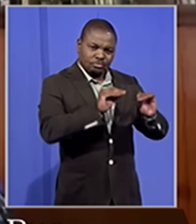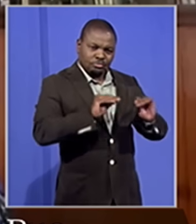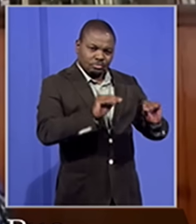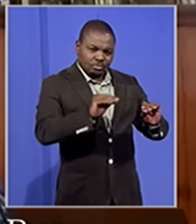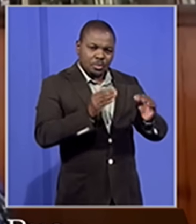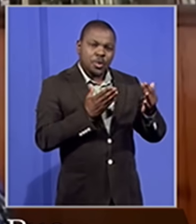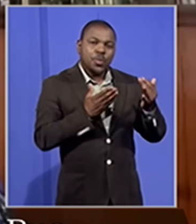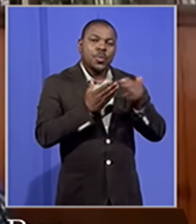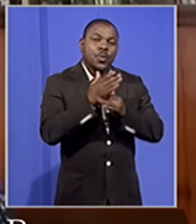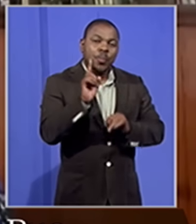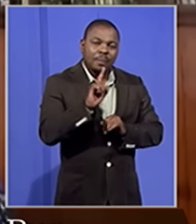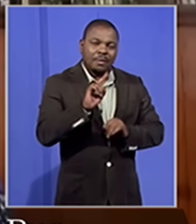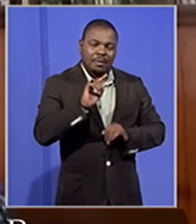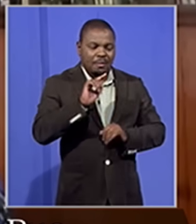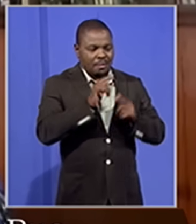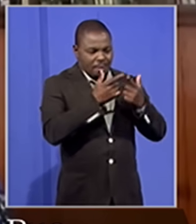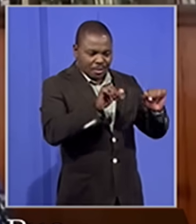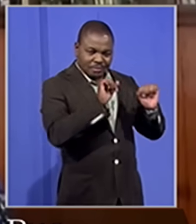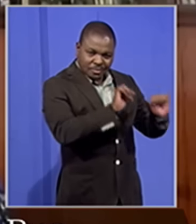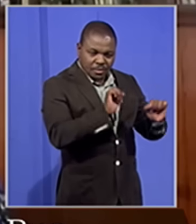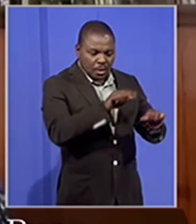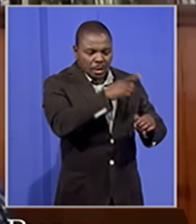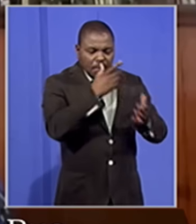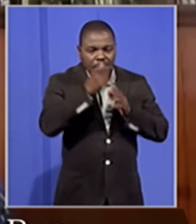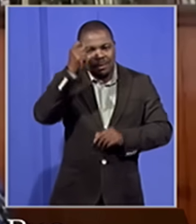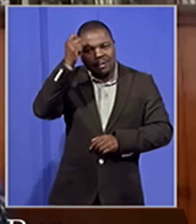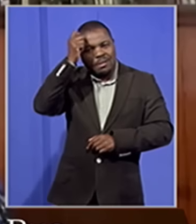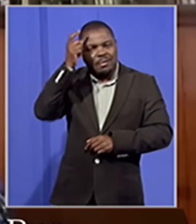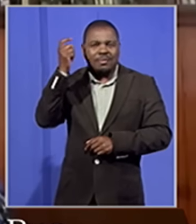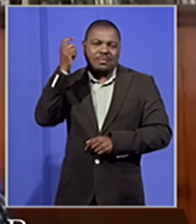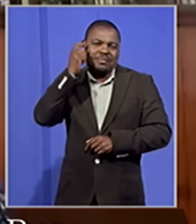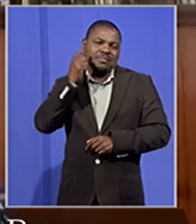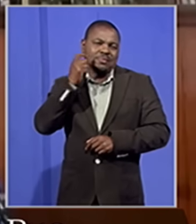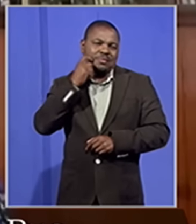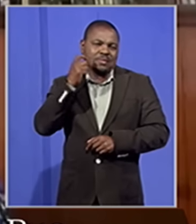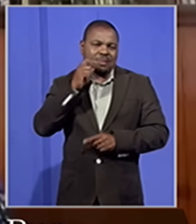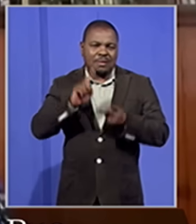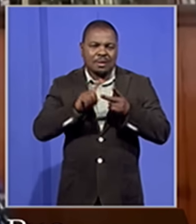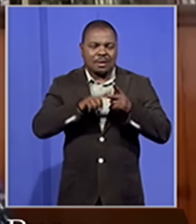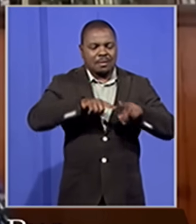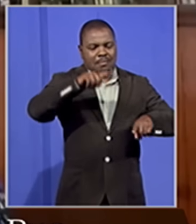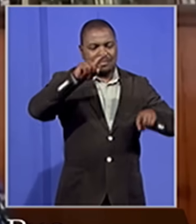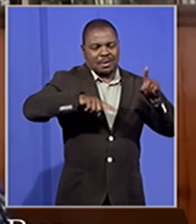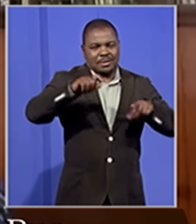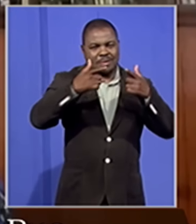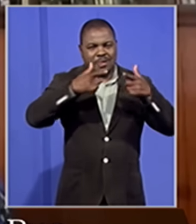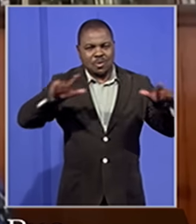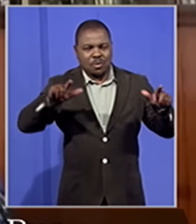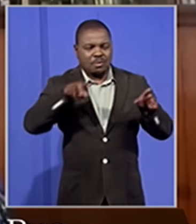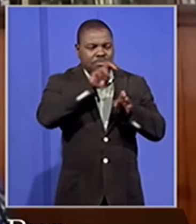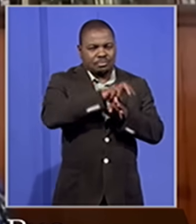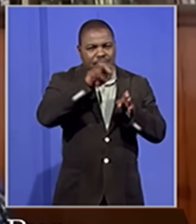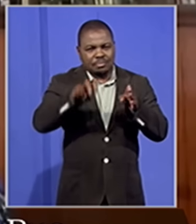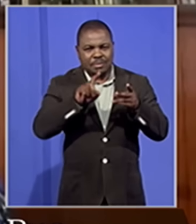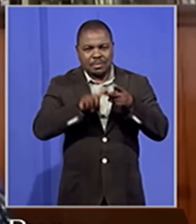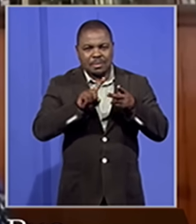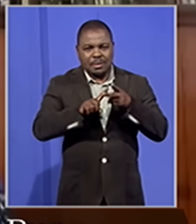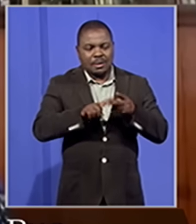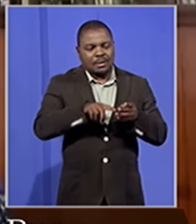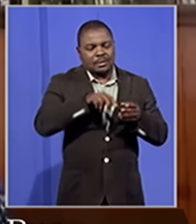ka maleme a bona hore ba tle ba utlwisise. Ke mona mo re buang ka boteng ngata, multilingualism, le ho song ho bitswa ho